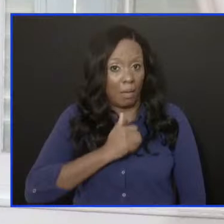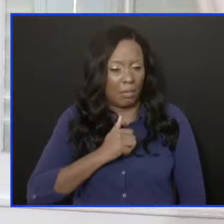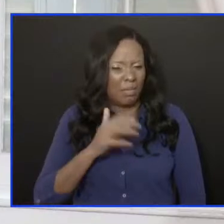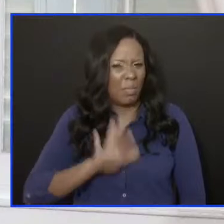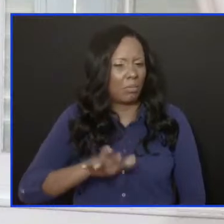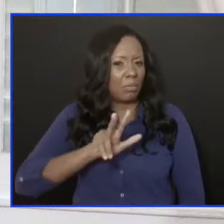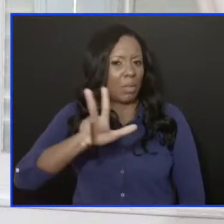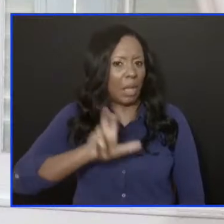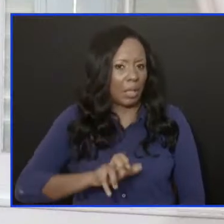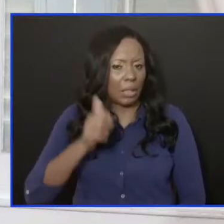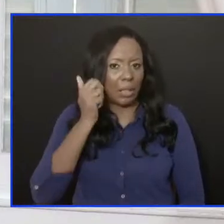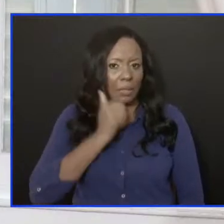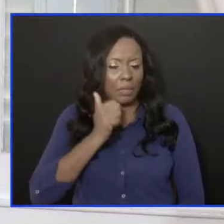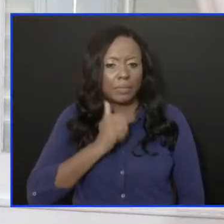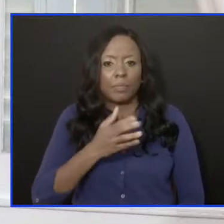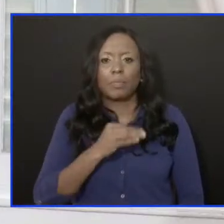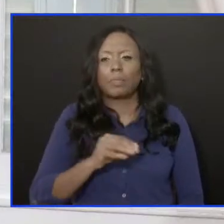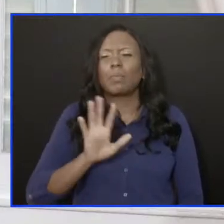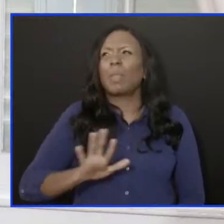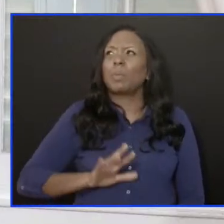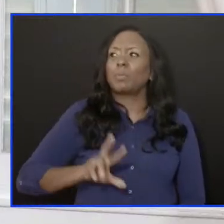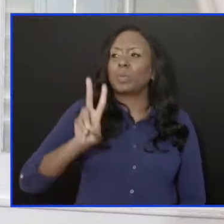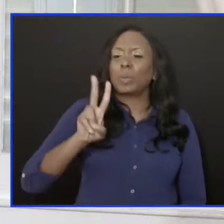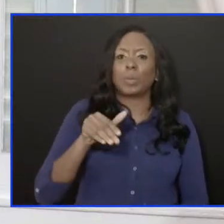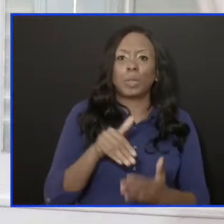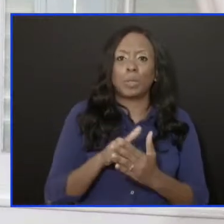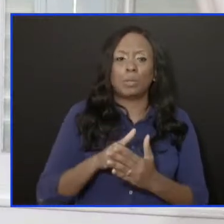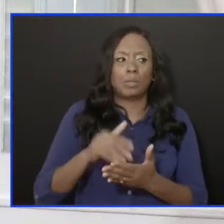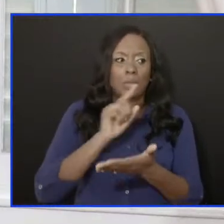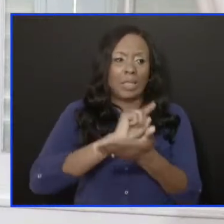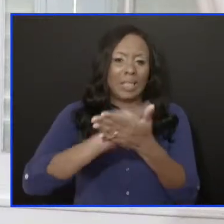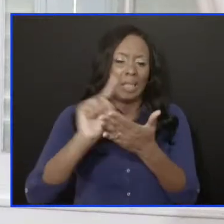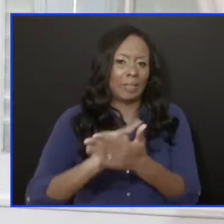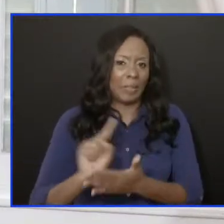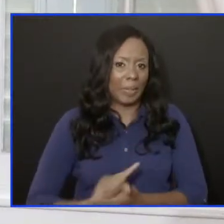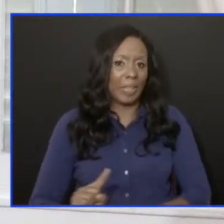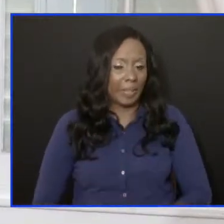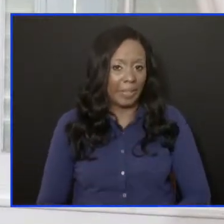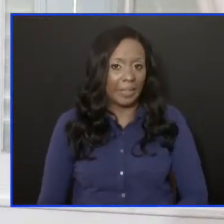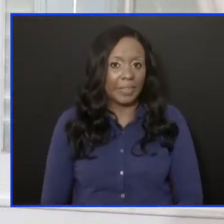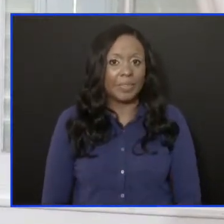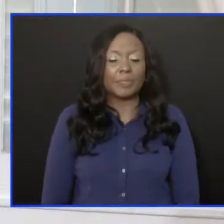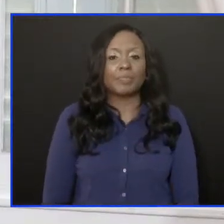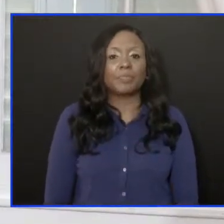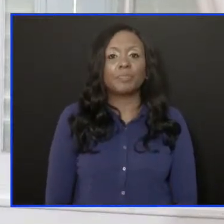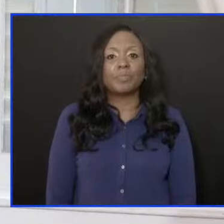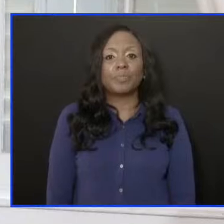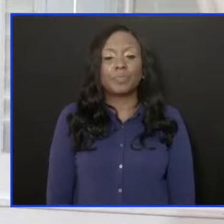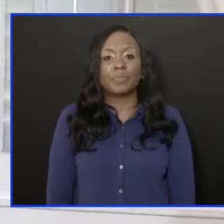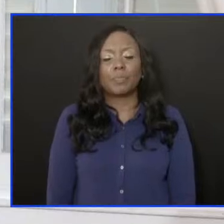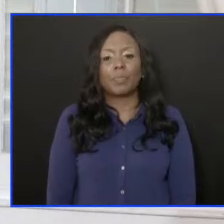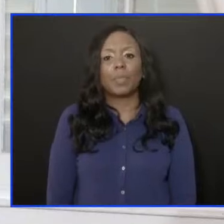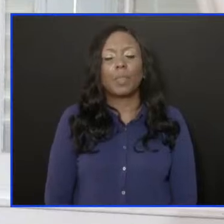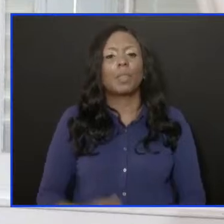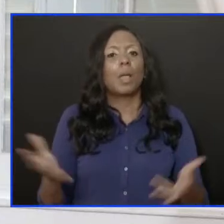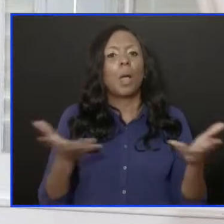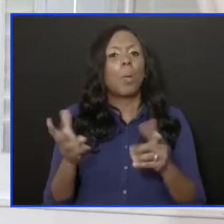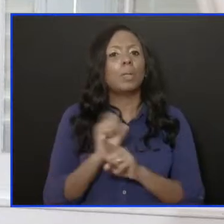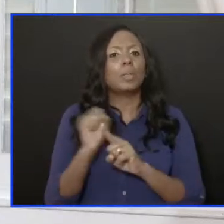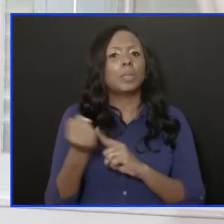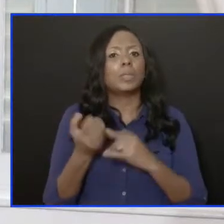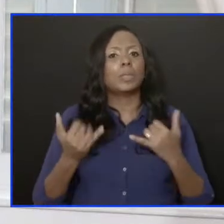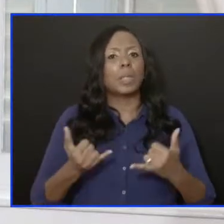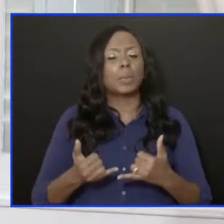daily and about 2,000 cases on a weekly basis. So this is the situation that